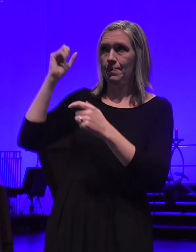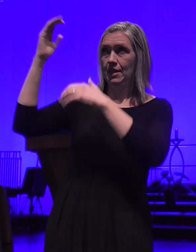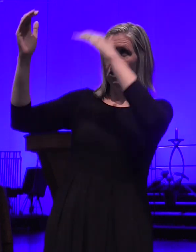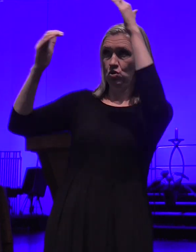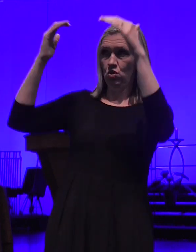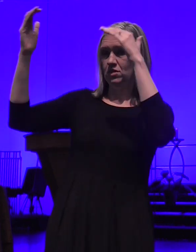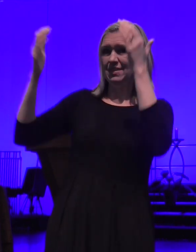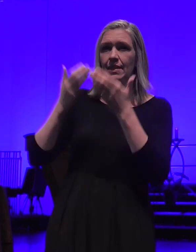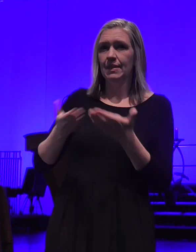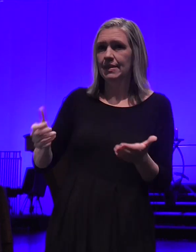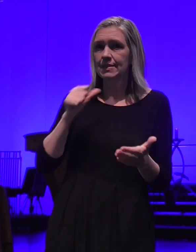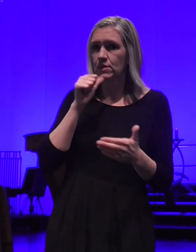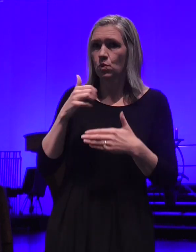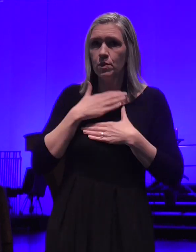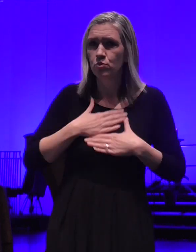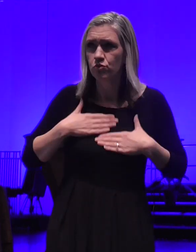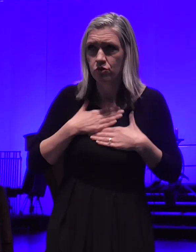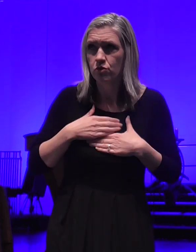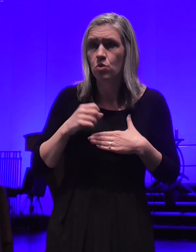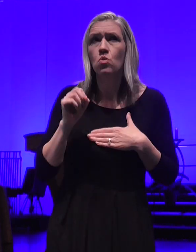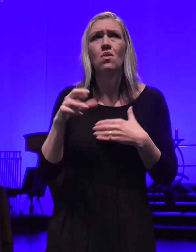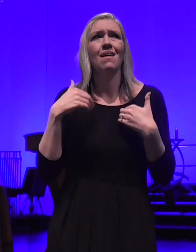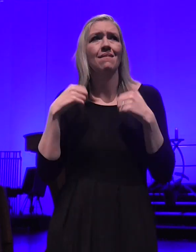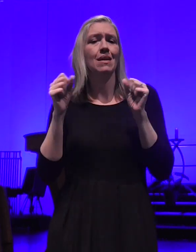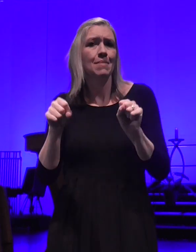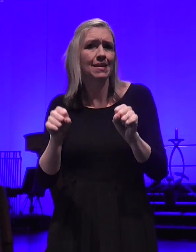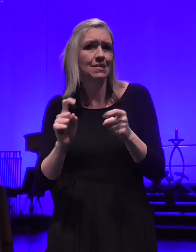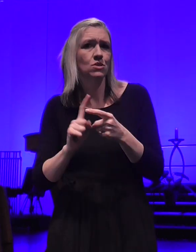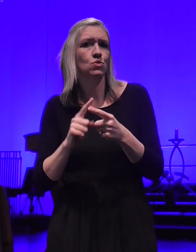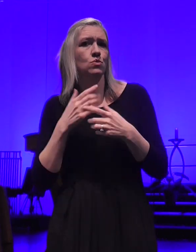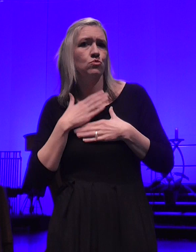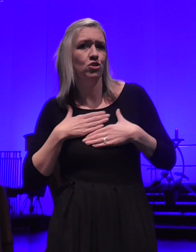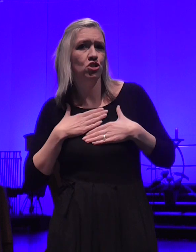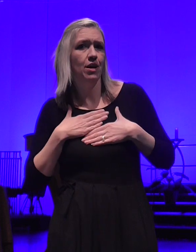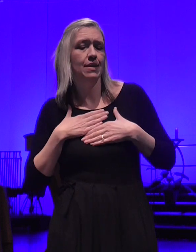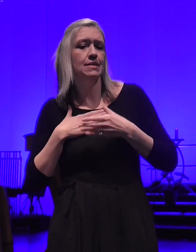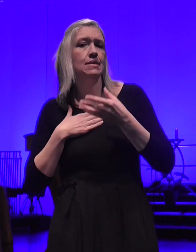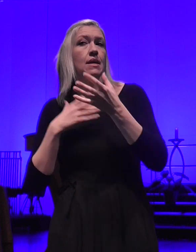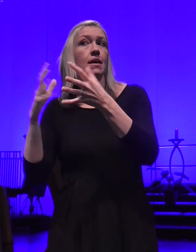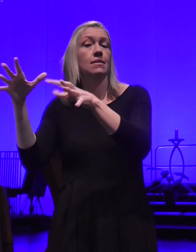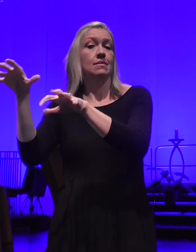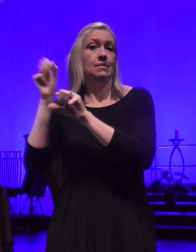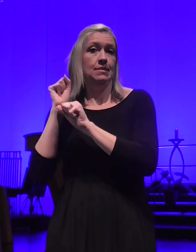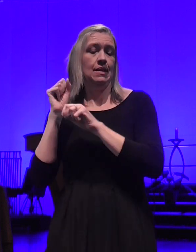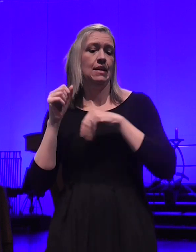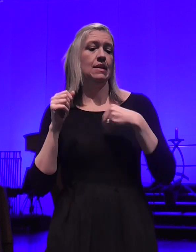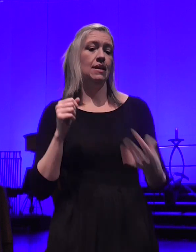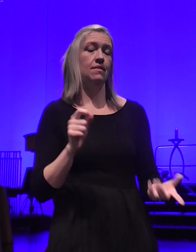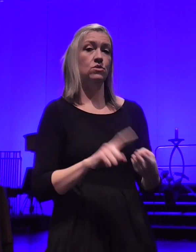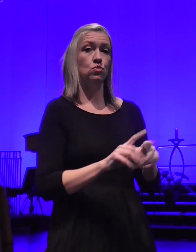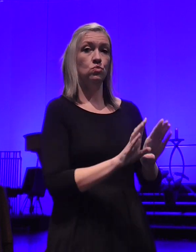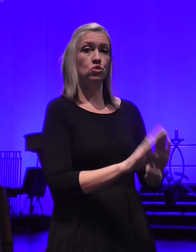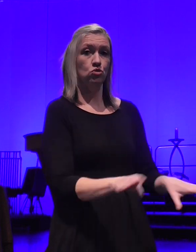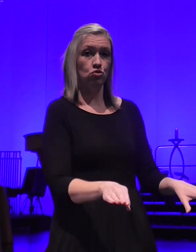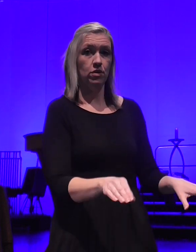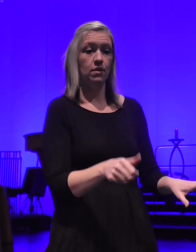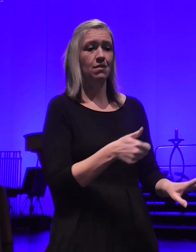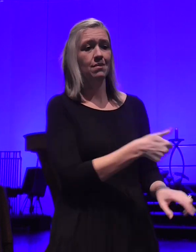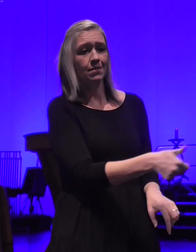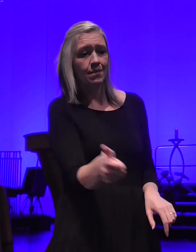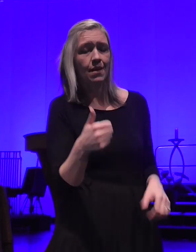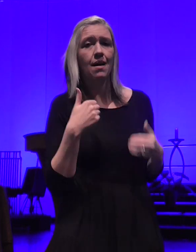longer appreciate or have the capacity to appreciate, and gives it to the child who has wonder